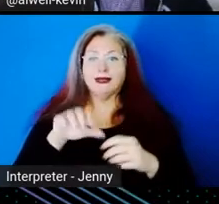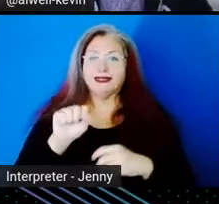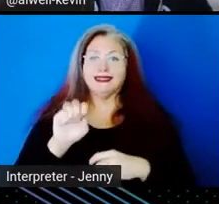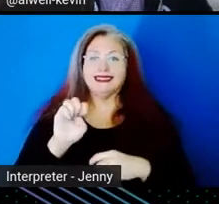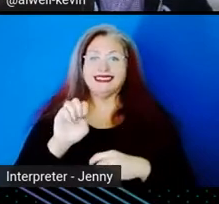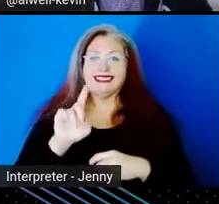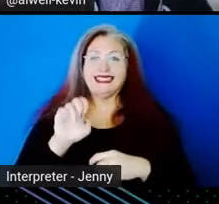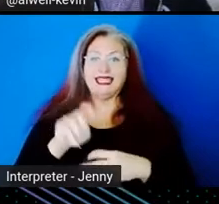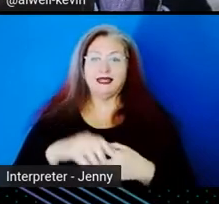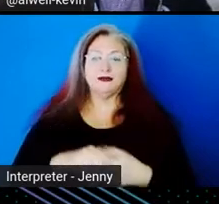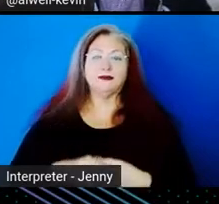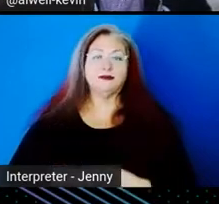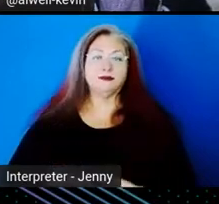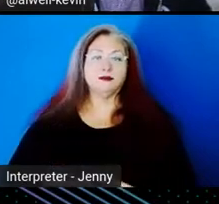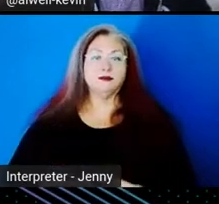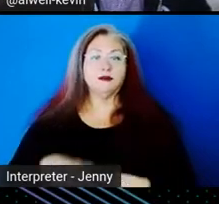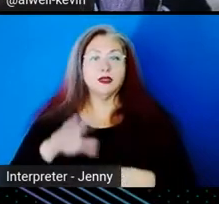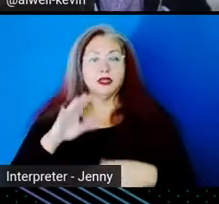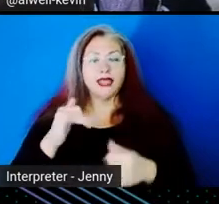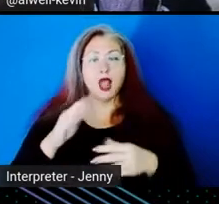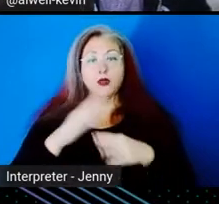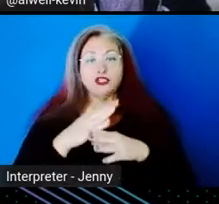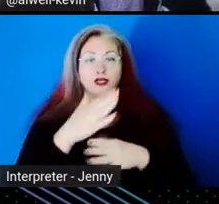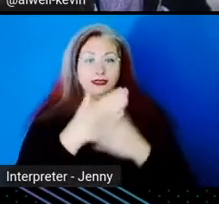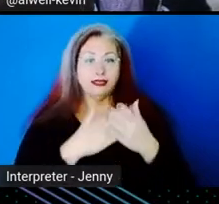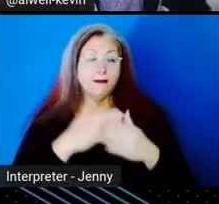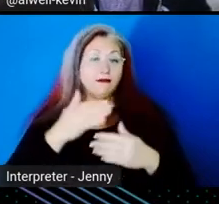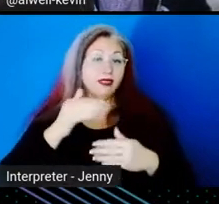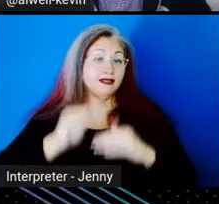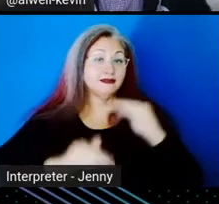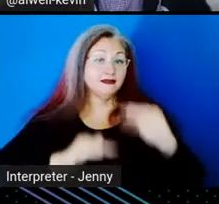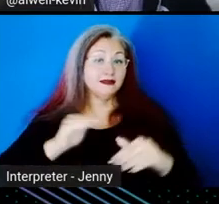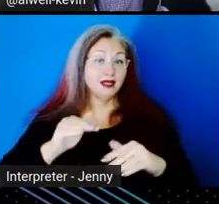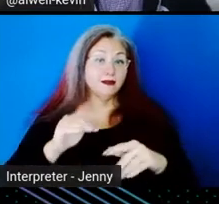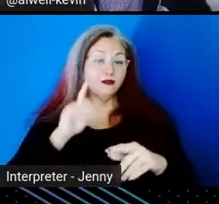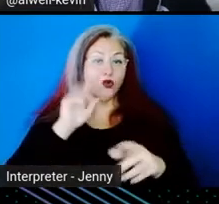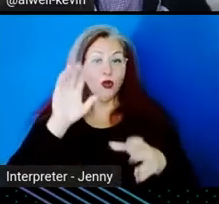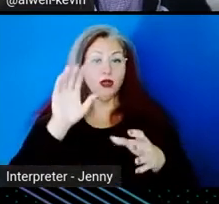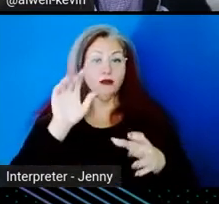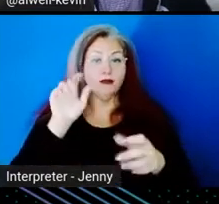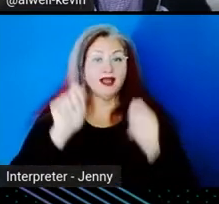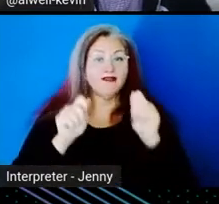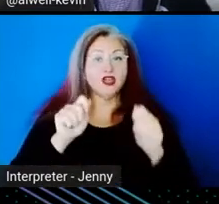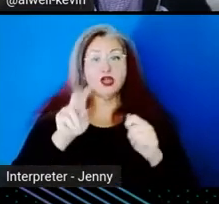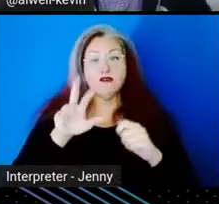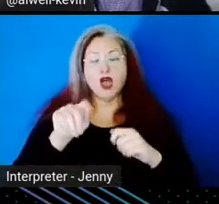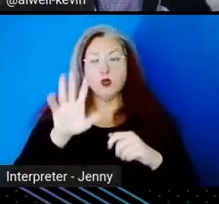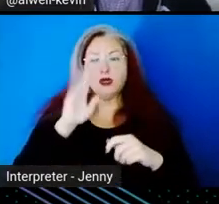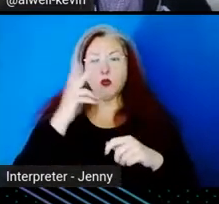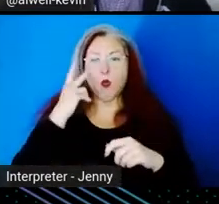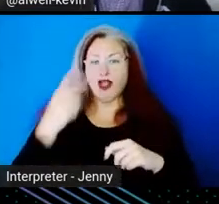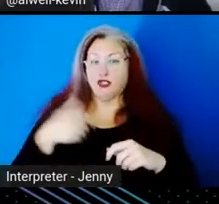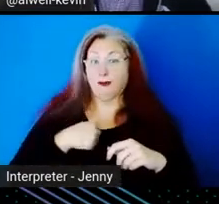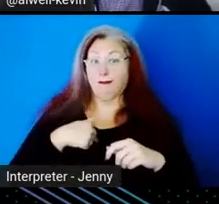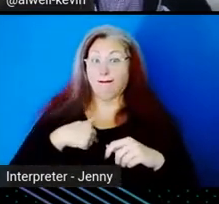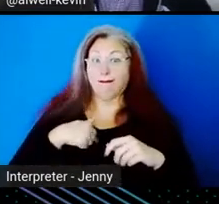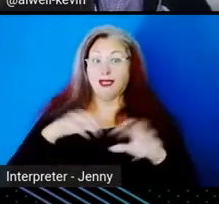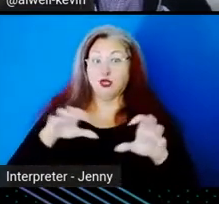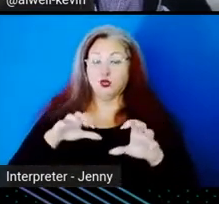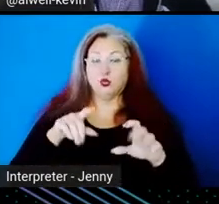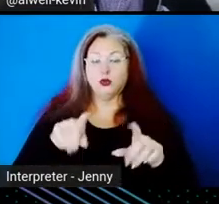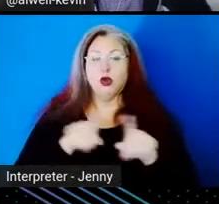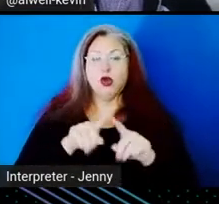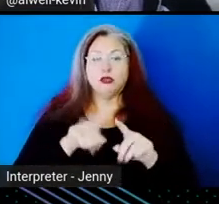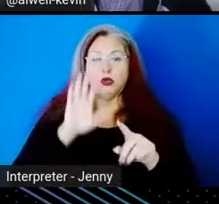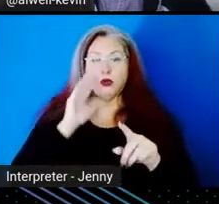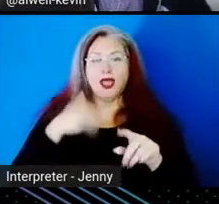And so what I've also done here, I'm going to share with you are some steps in order to configure your Vault for OIDC. And so you're going to see me do them. They also